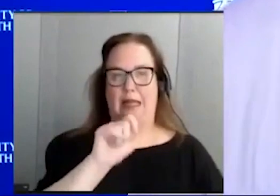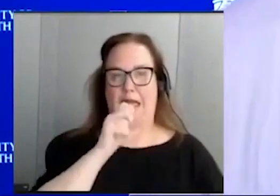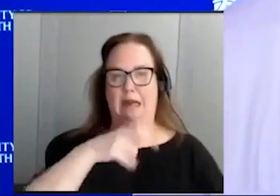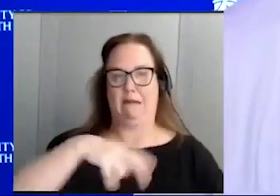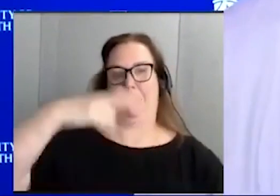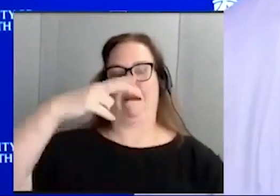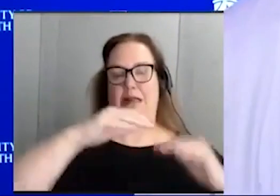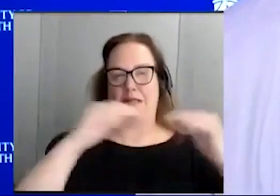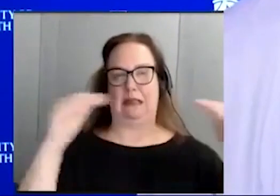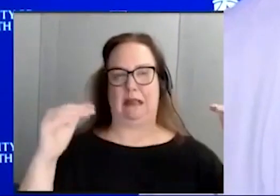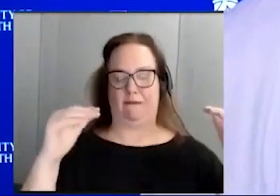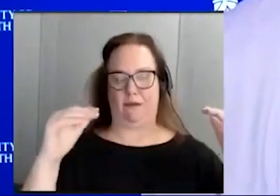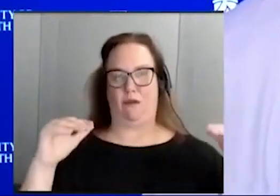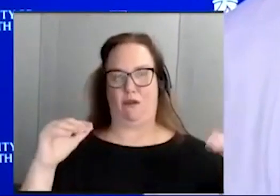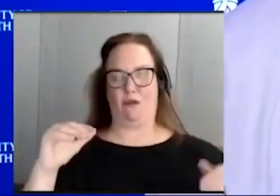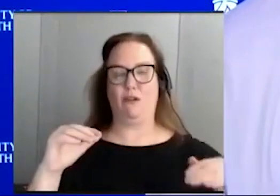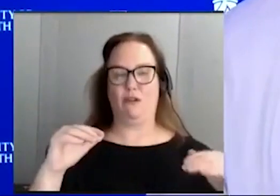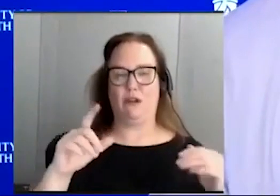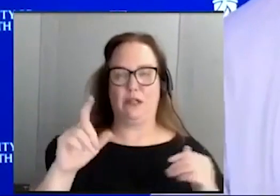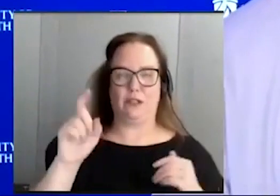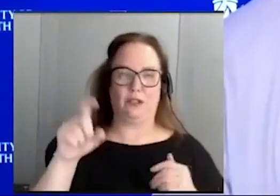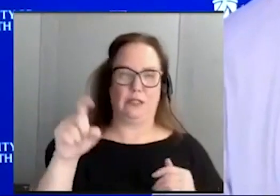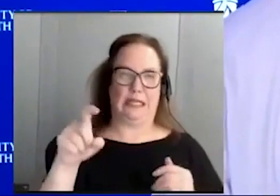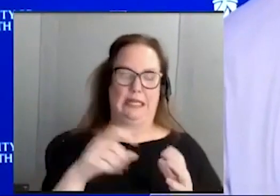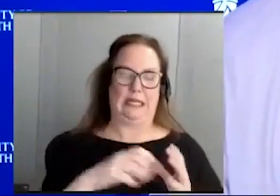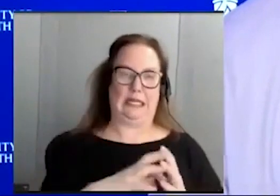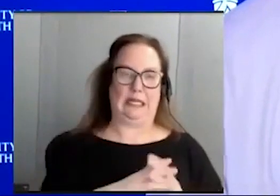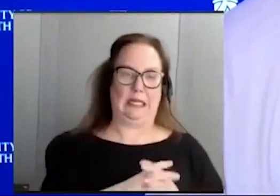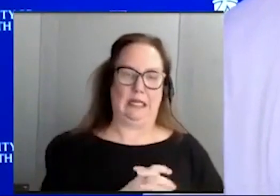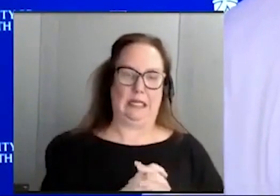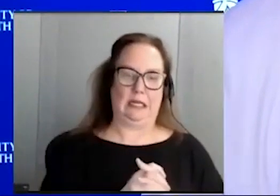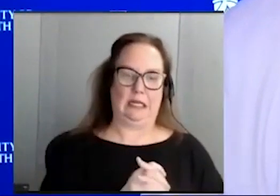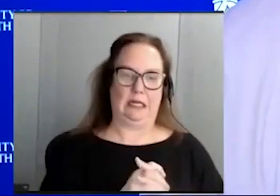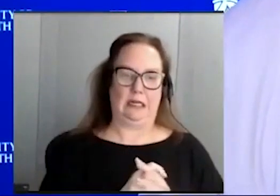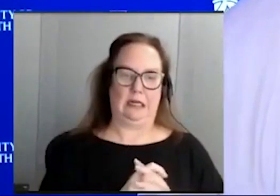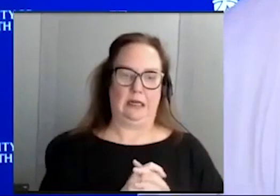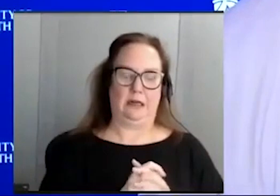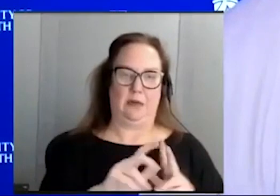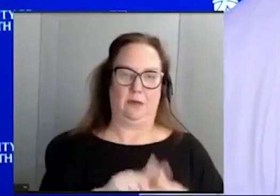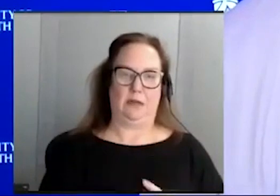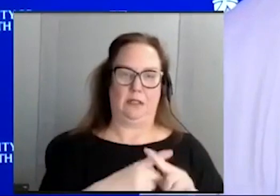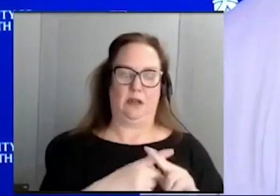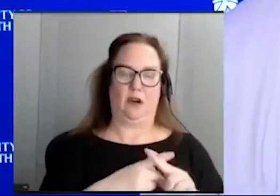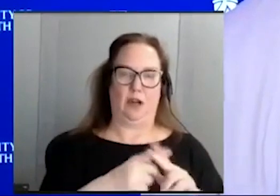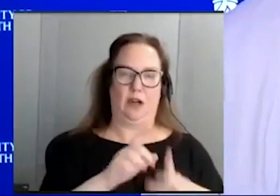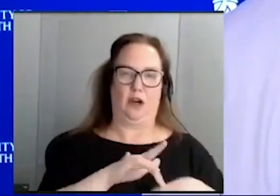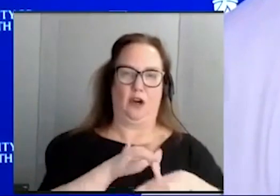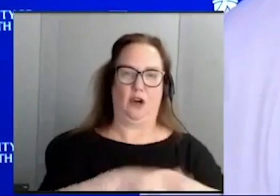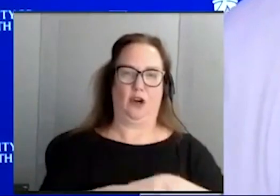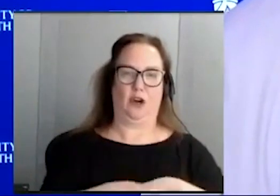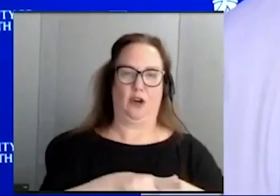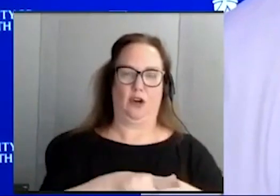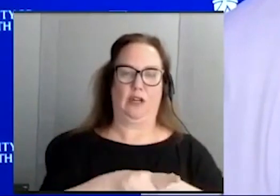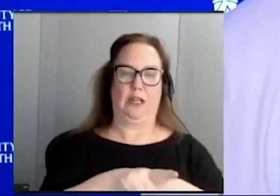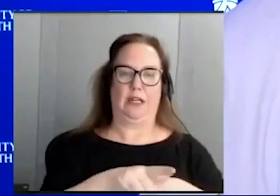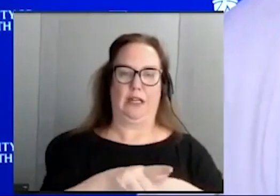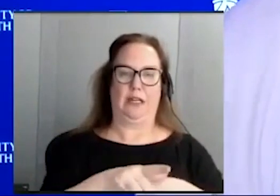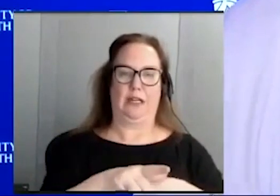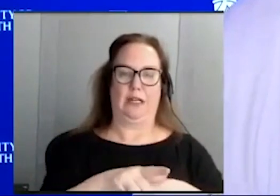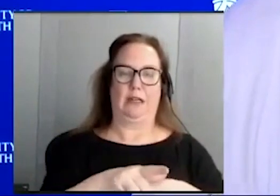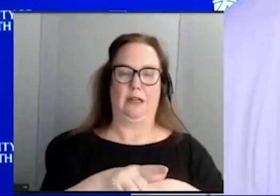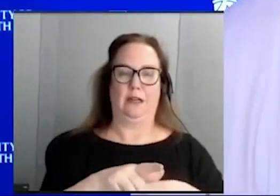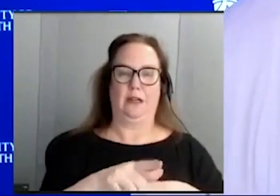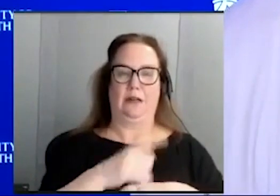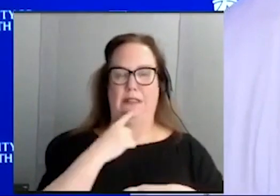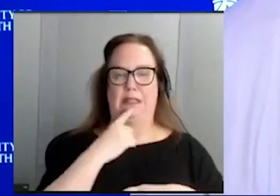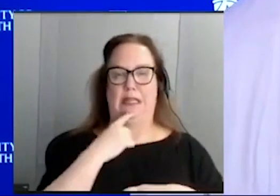levels that you would necessarily need. But as we started off early in the broadcast, we'd certainly say